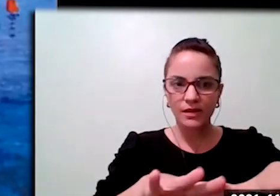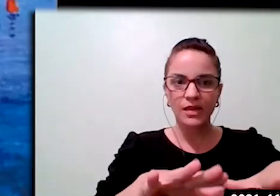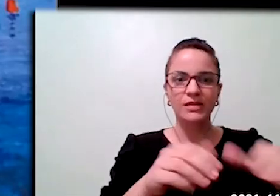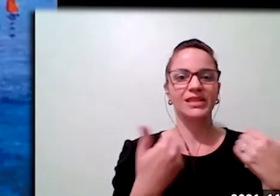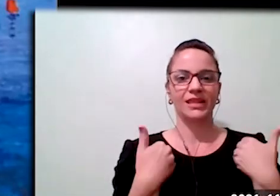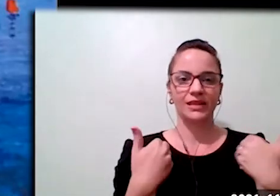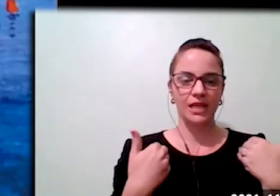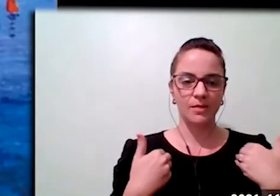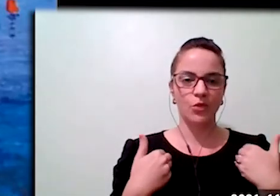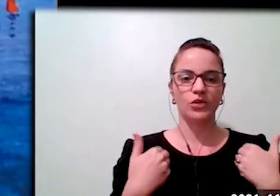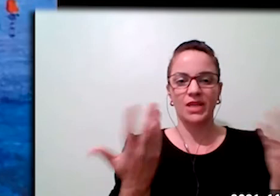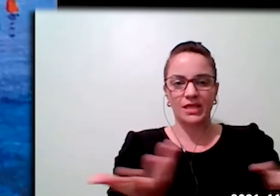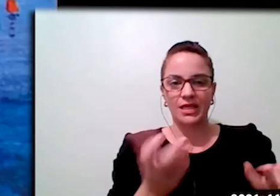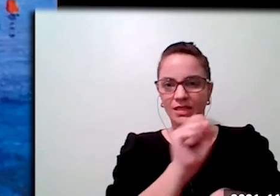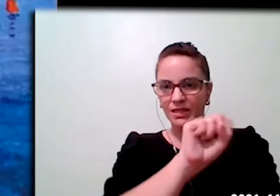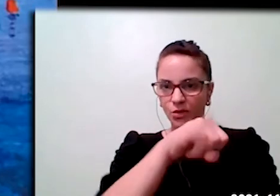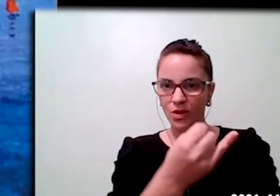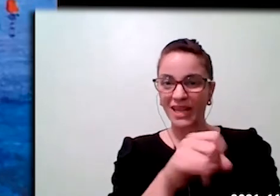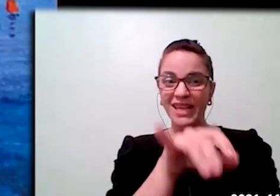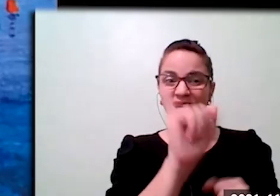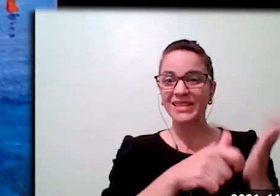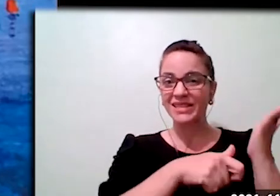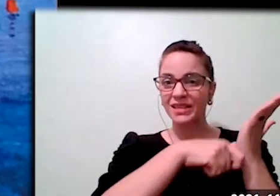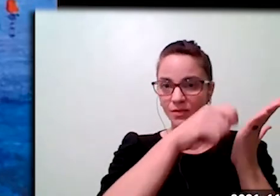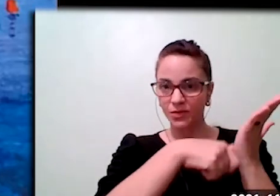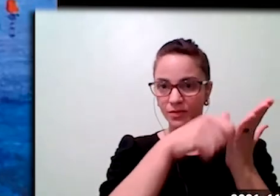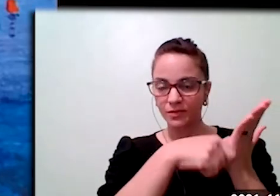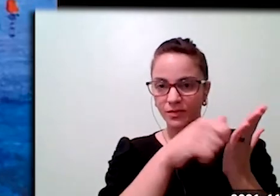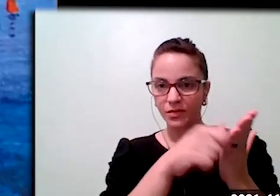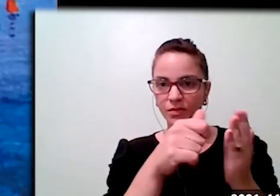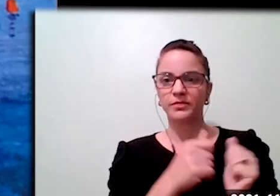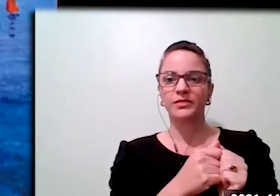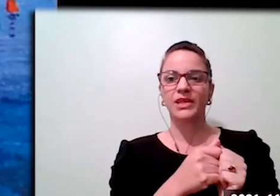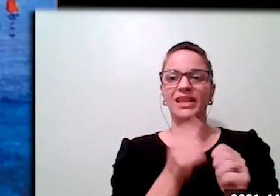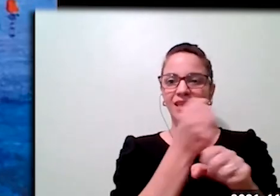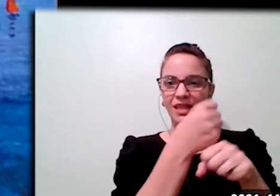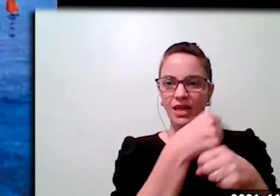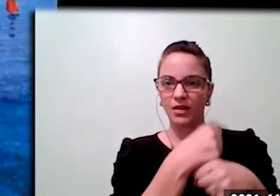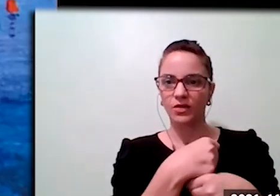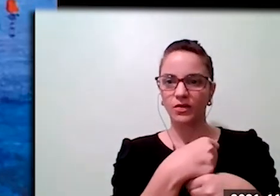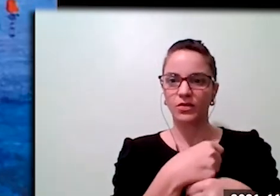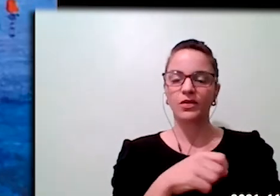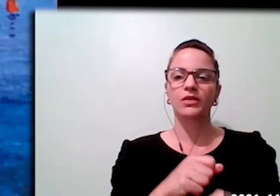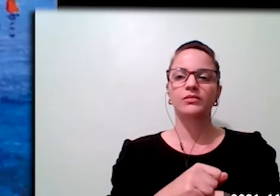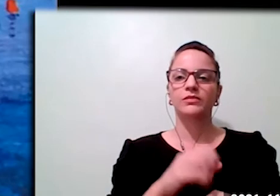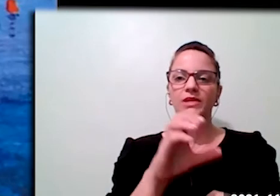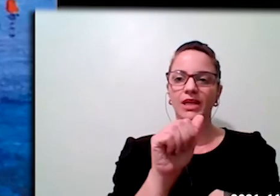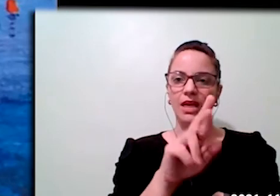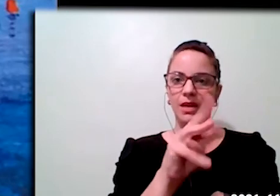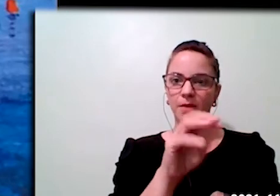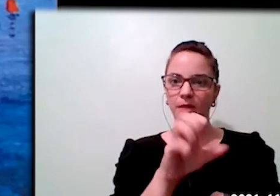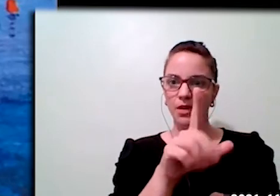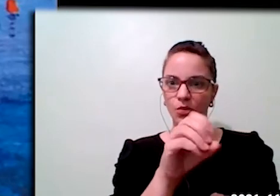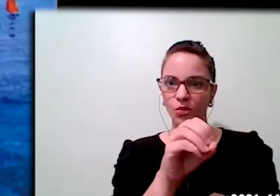The publication driven by architect Carlos Arrubio Cancela turned out to be one of the most ambitious